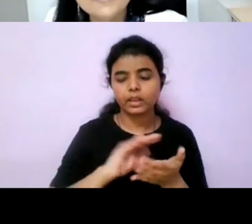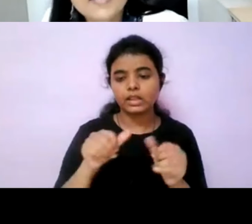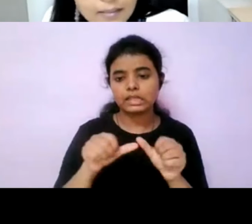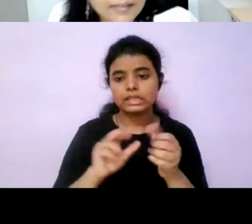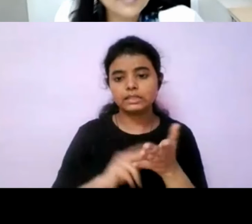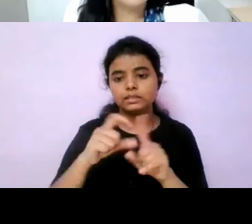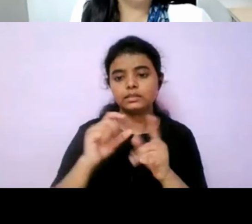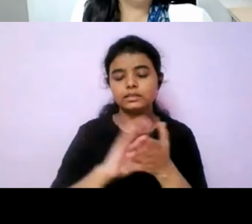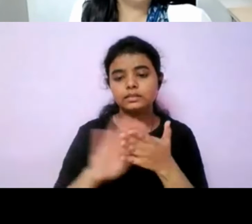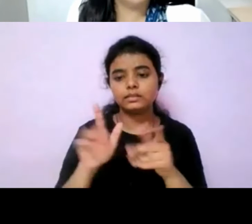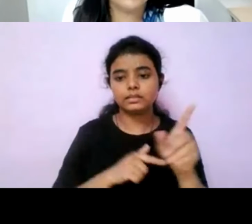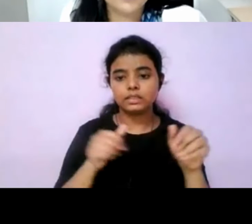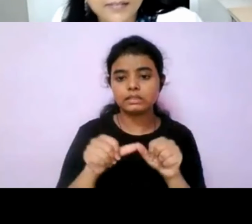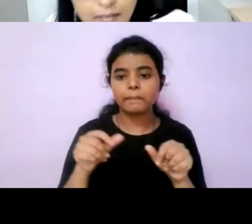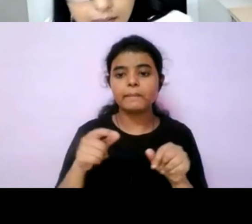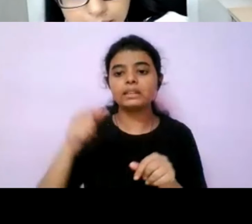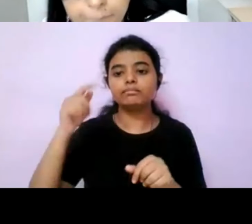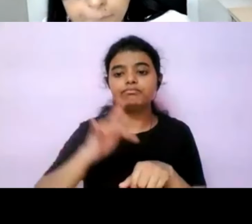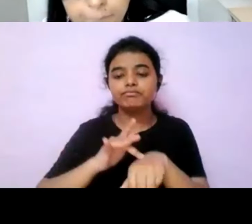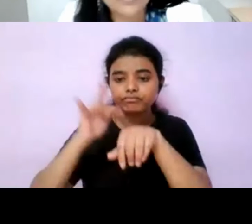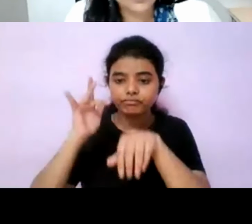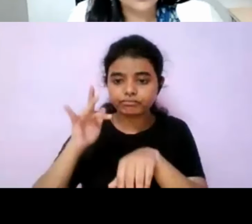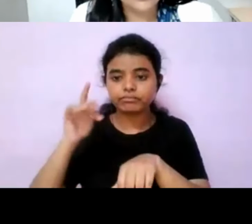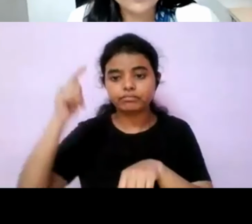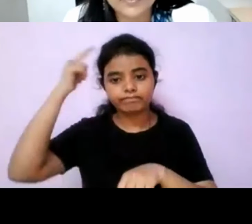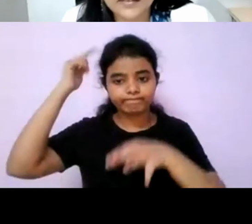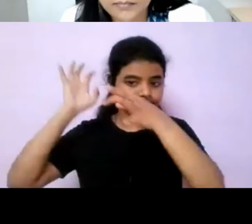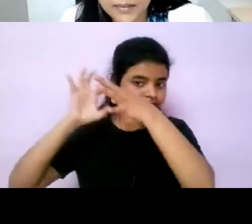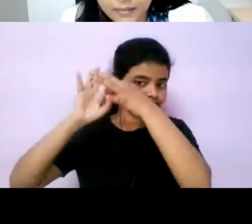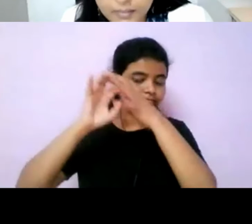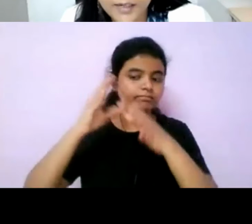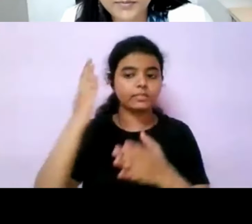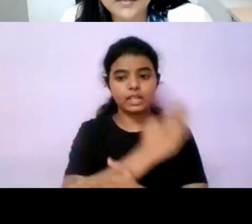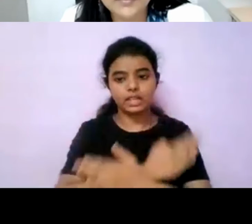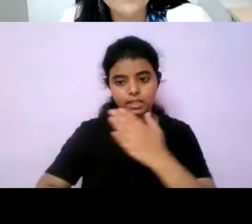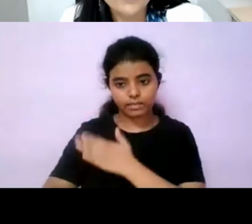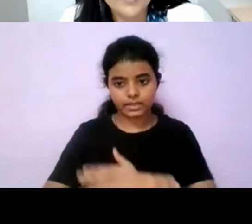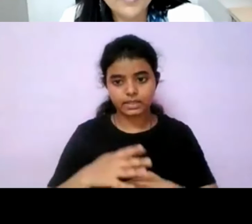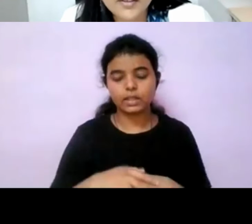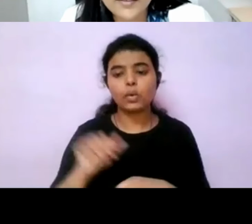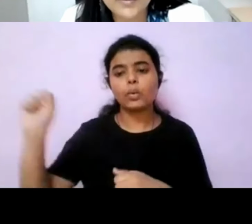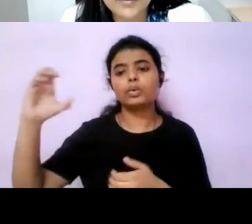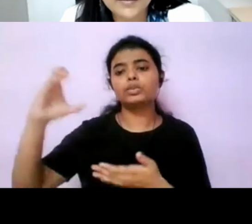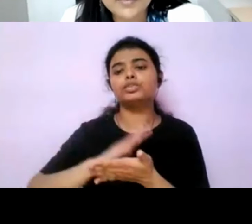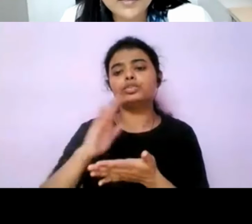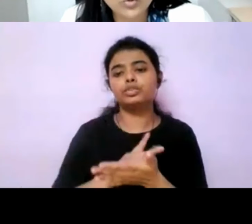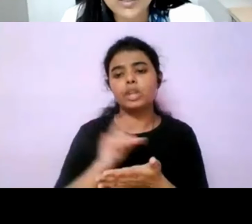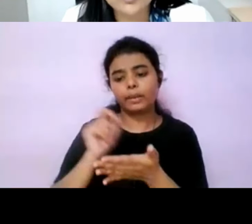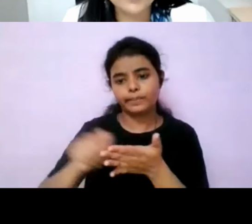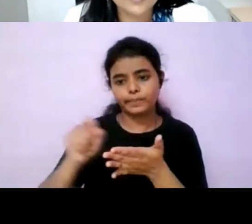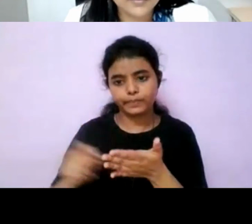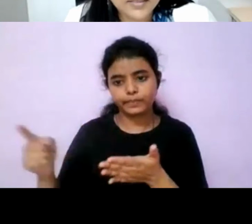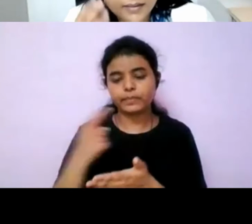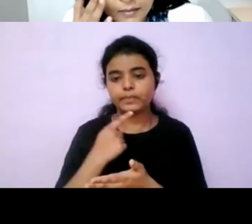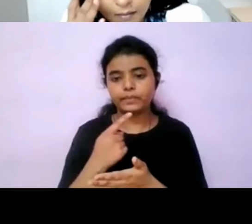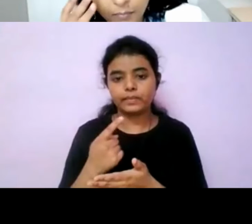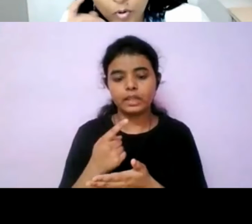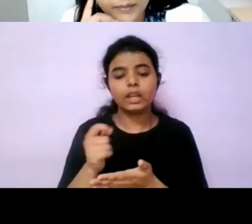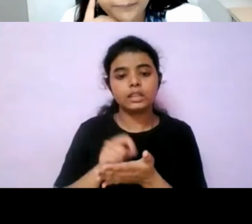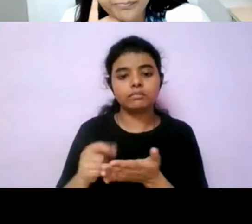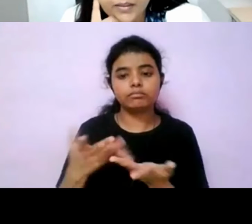with sensory disabilities. She writes in her chapter in Renu Adlakha's